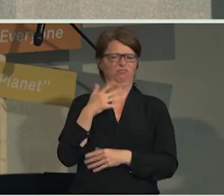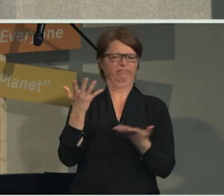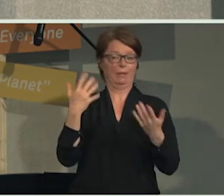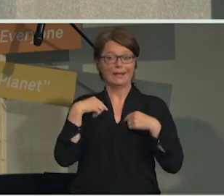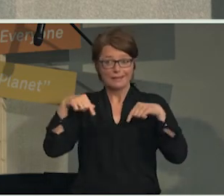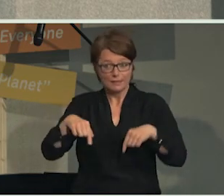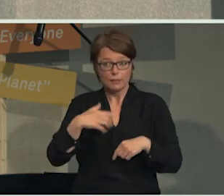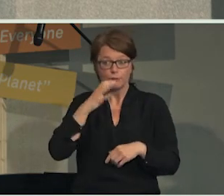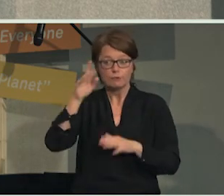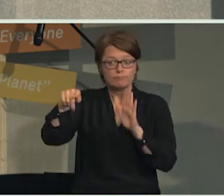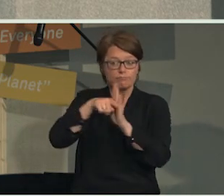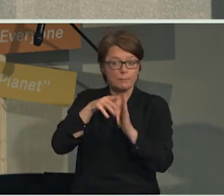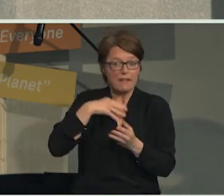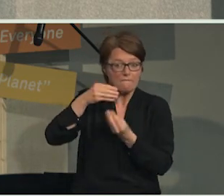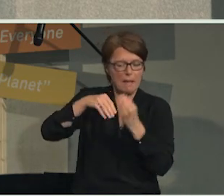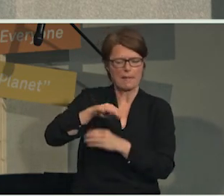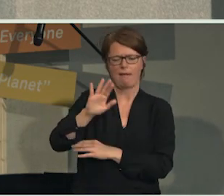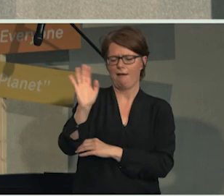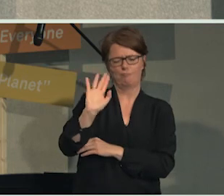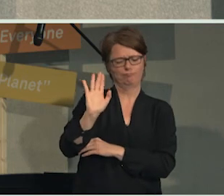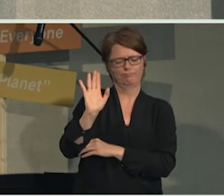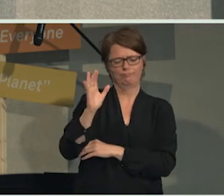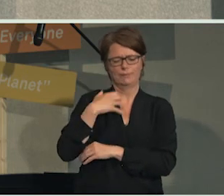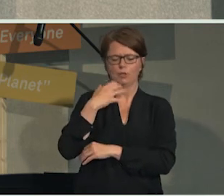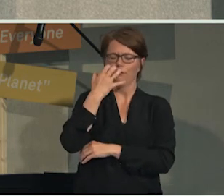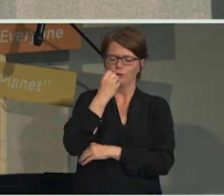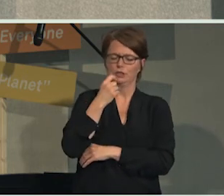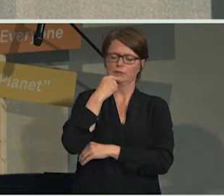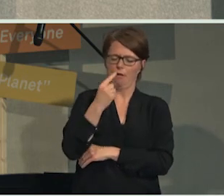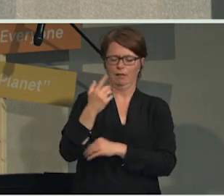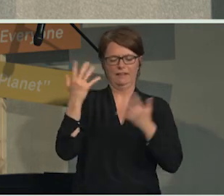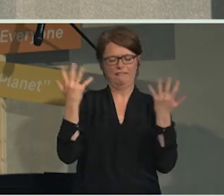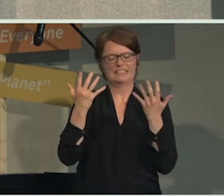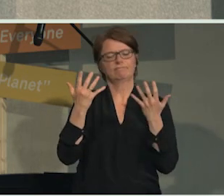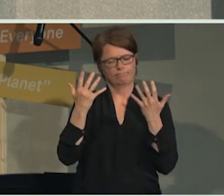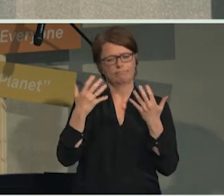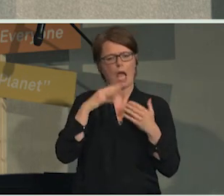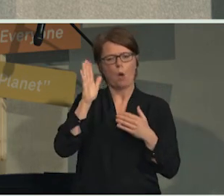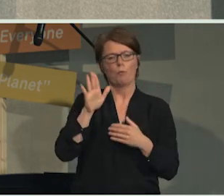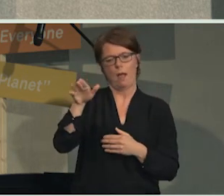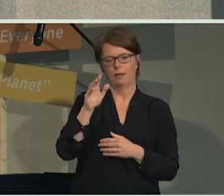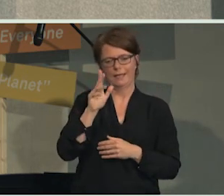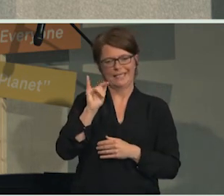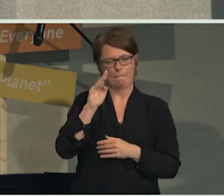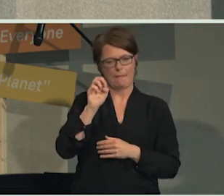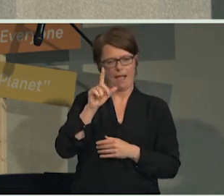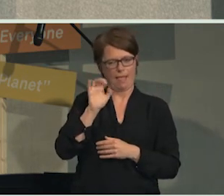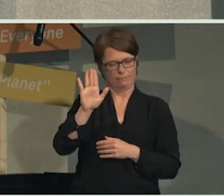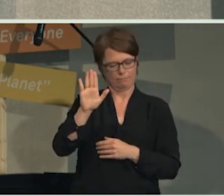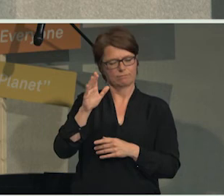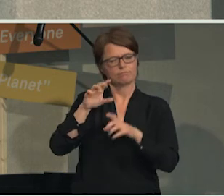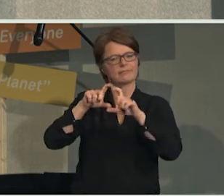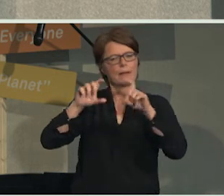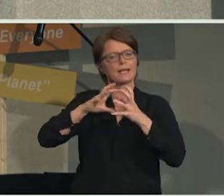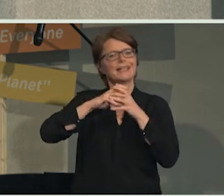standard. A standard, I call it the only onesies, a black